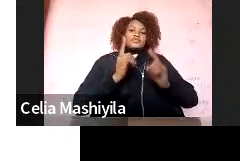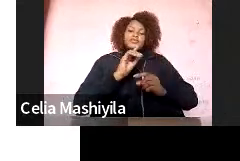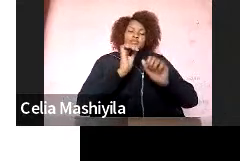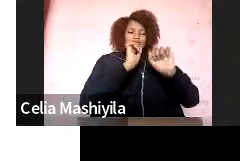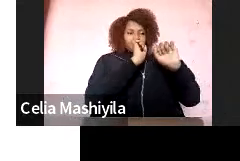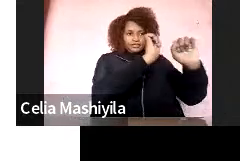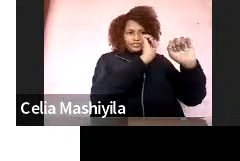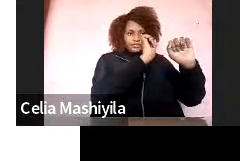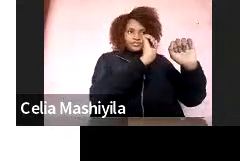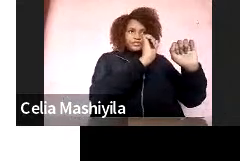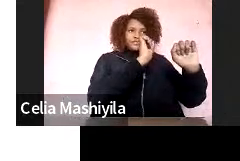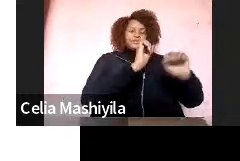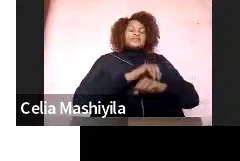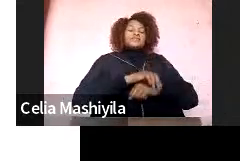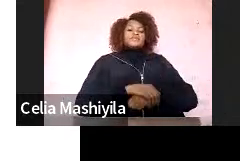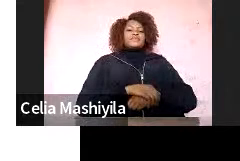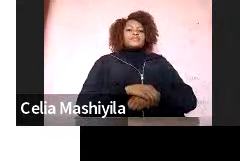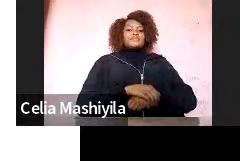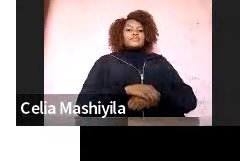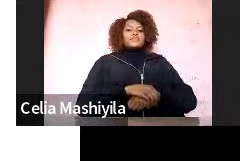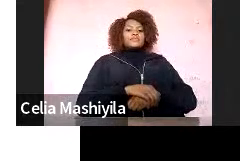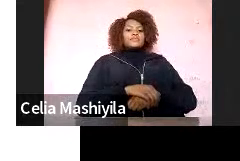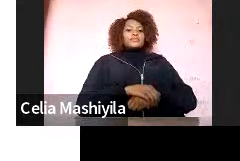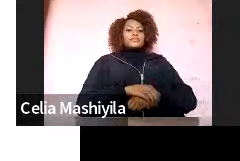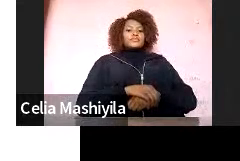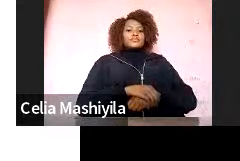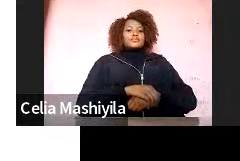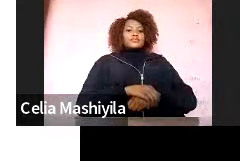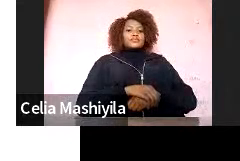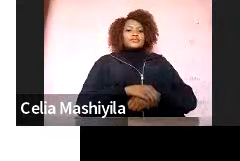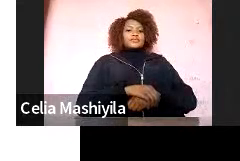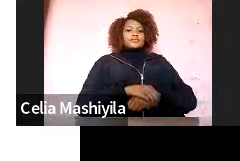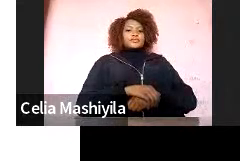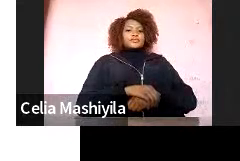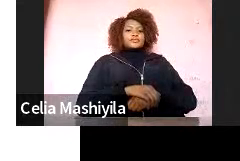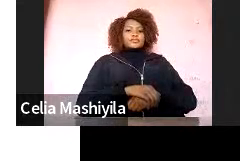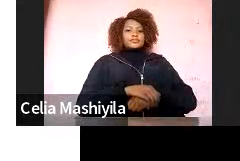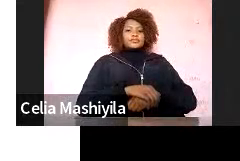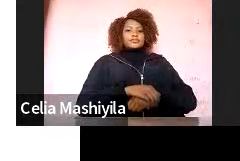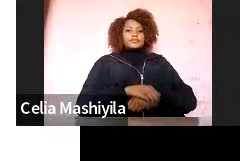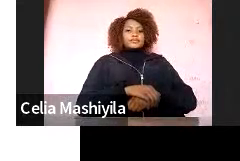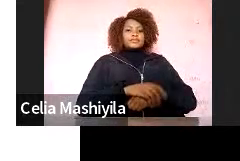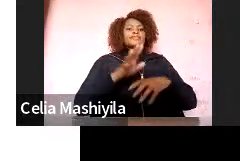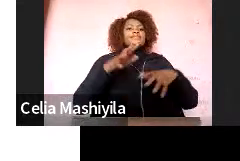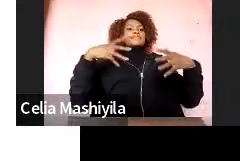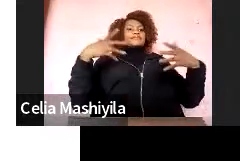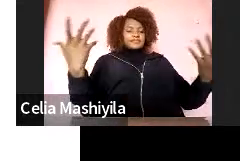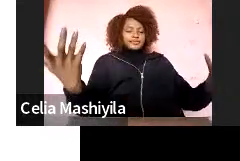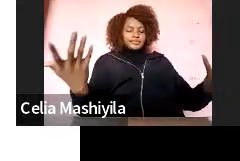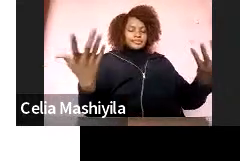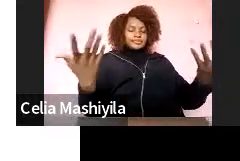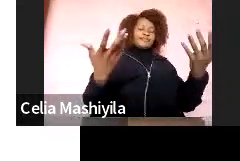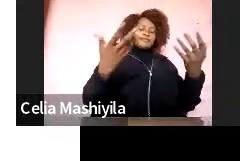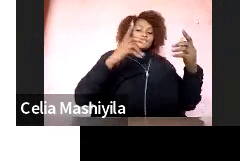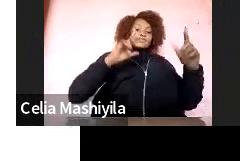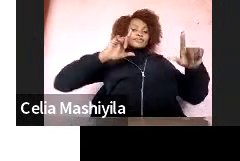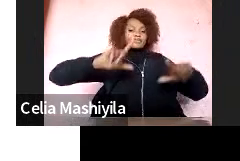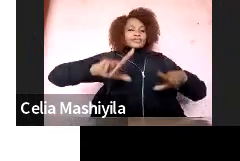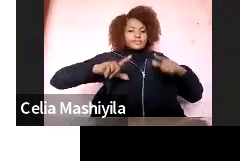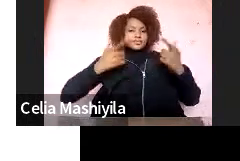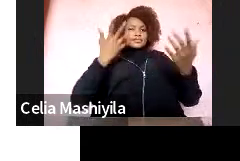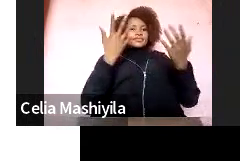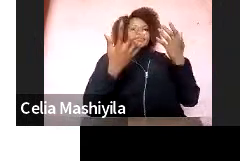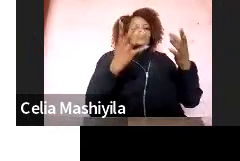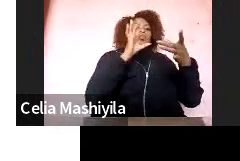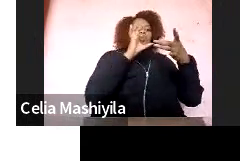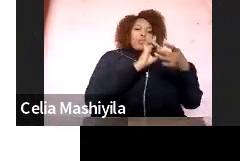Of course, in the real life, either at home, either at work, either anywhere we are in